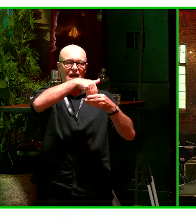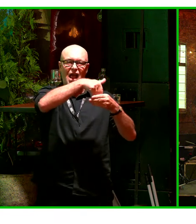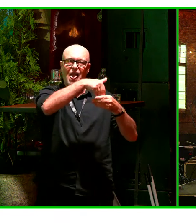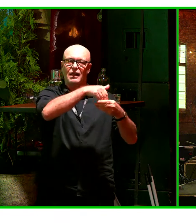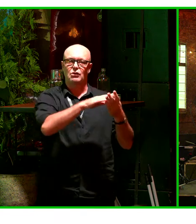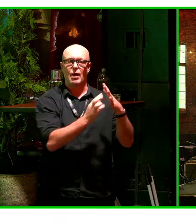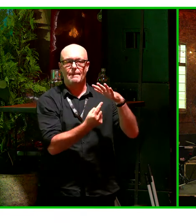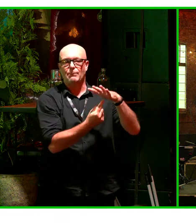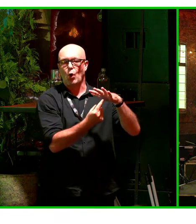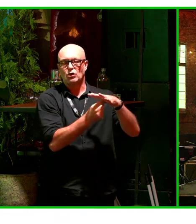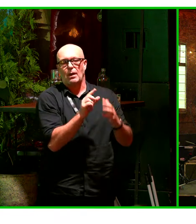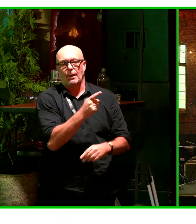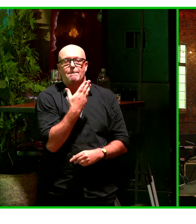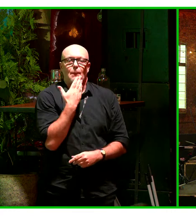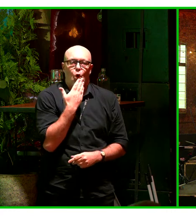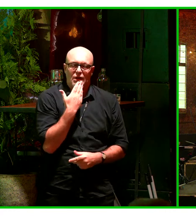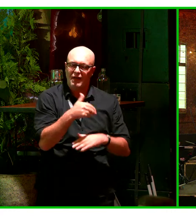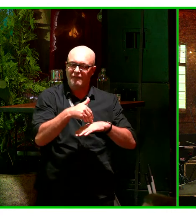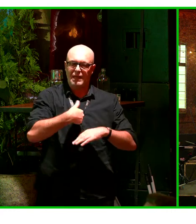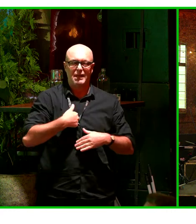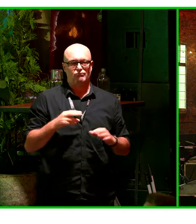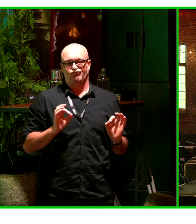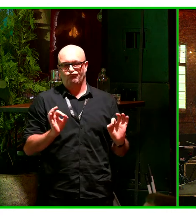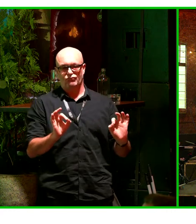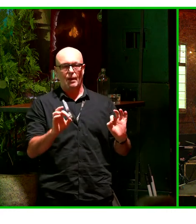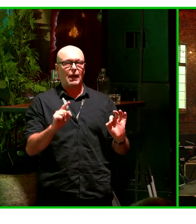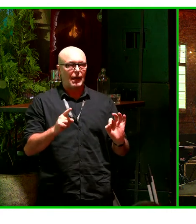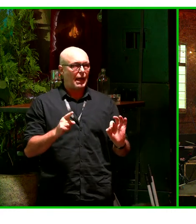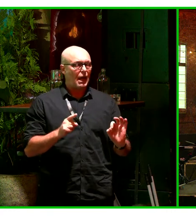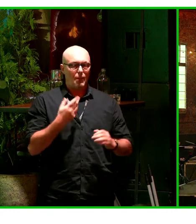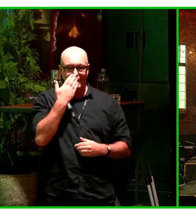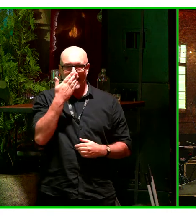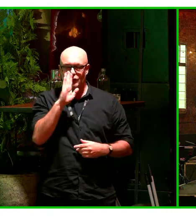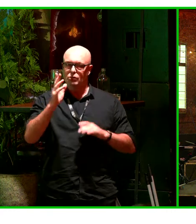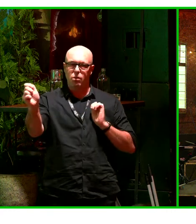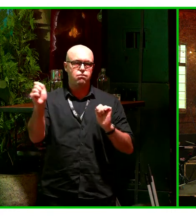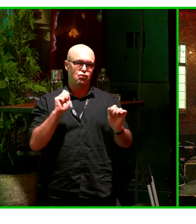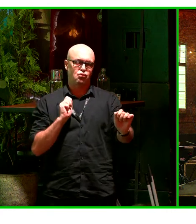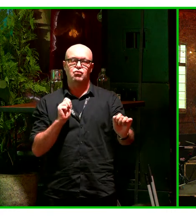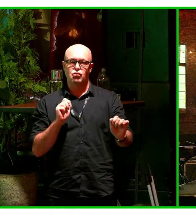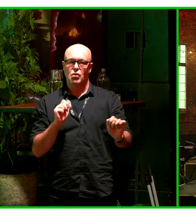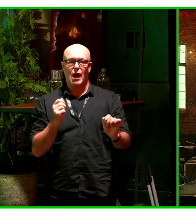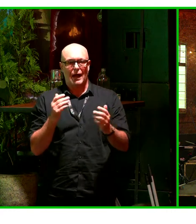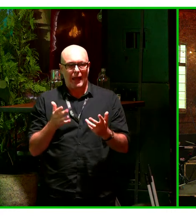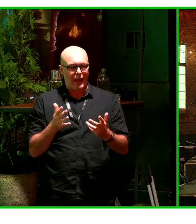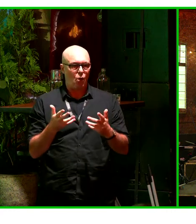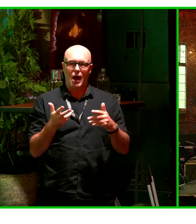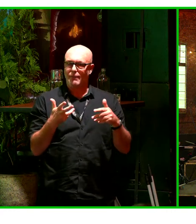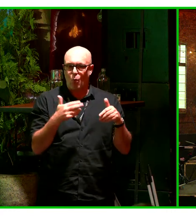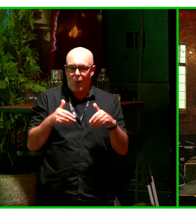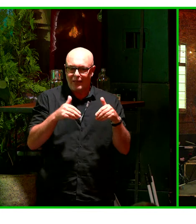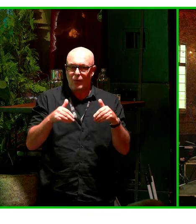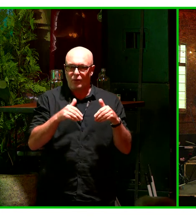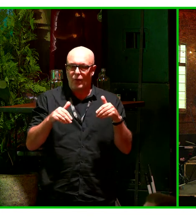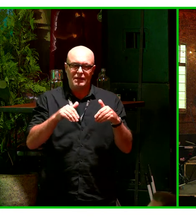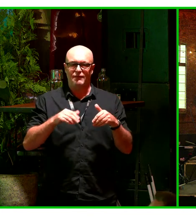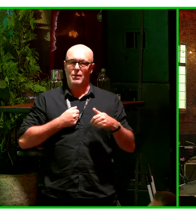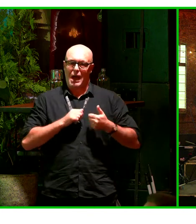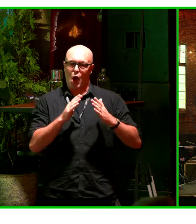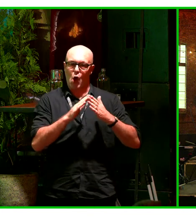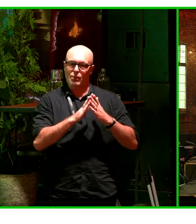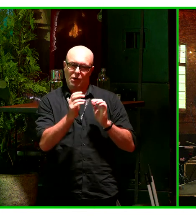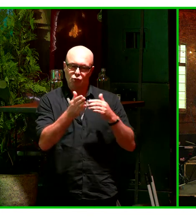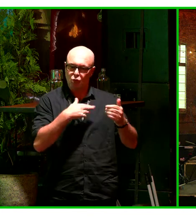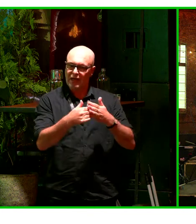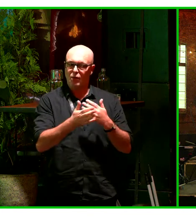boring and doesn't really affect me. And I've really changed my attitude to the point that I'm on a waiting list to try and get my house retrofitted at the moment. But the waiting list is